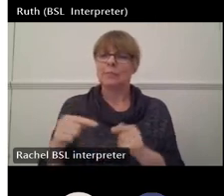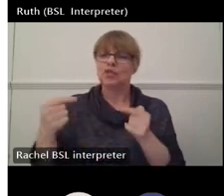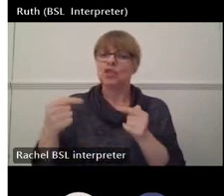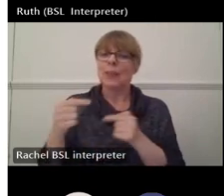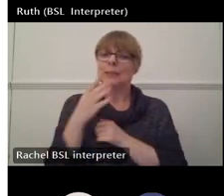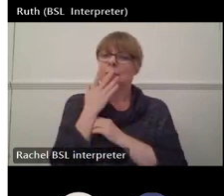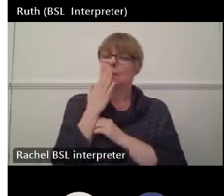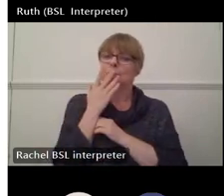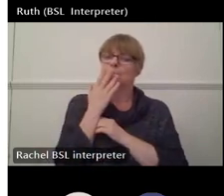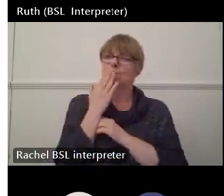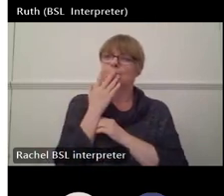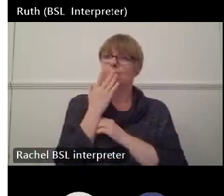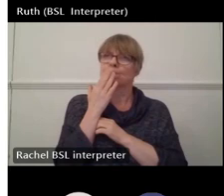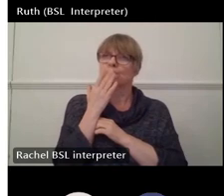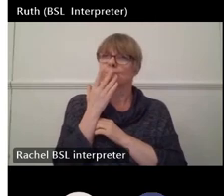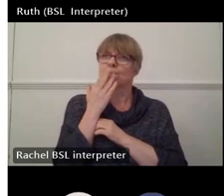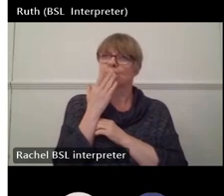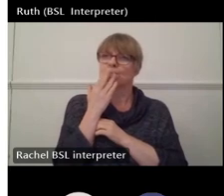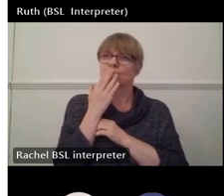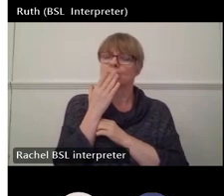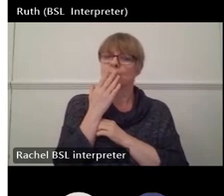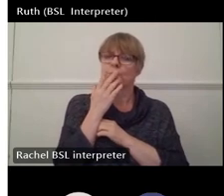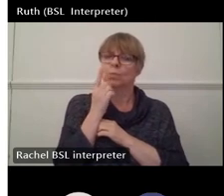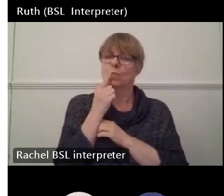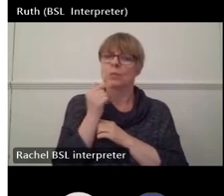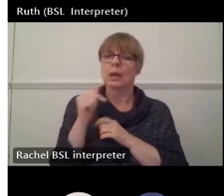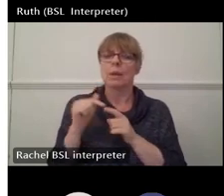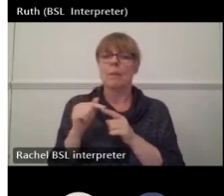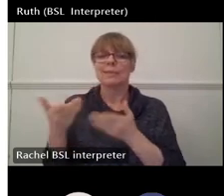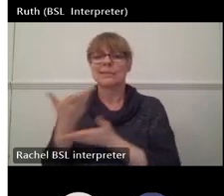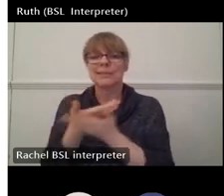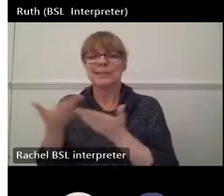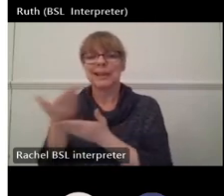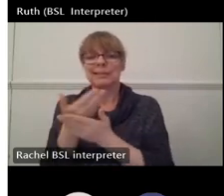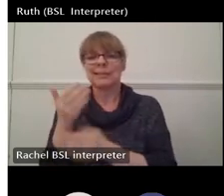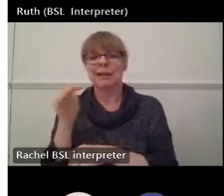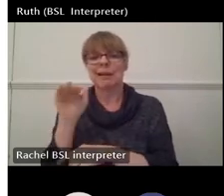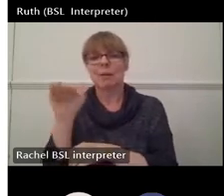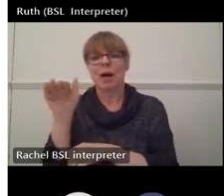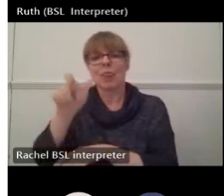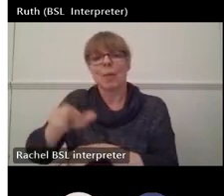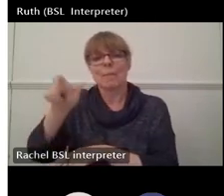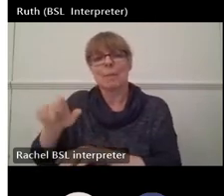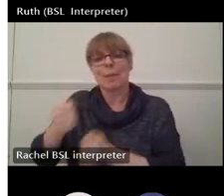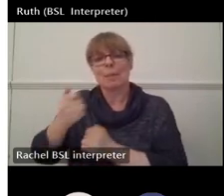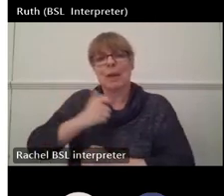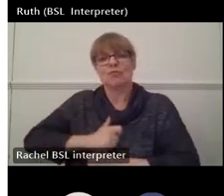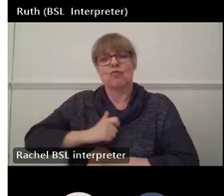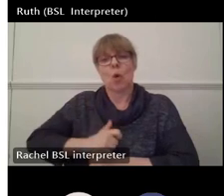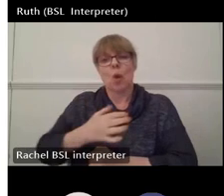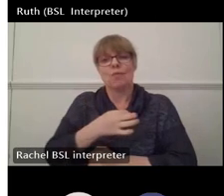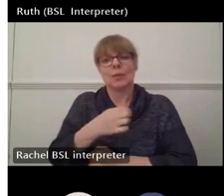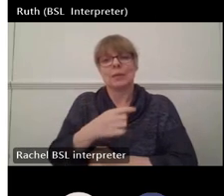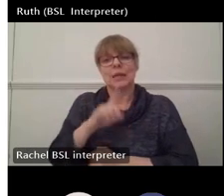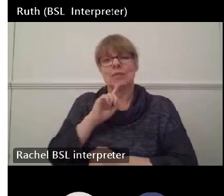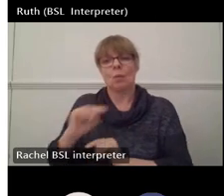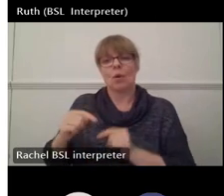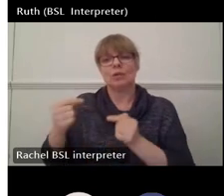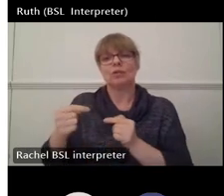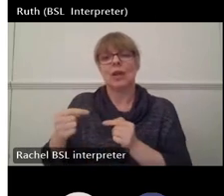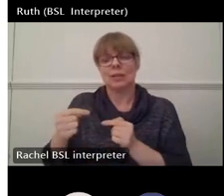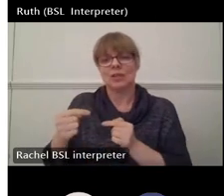per se, but if it's discussing with other people about the role of volunteering and what challenges they